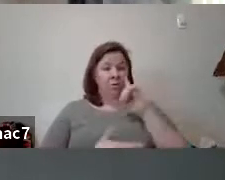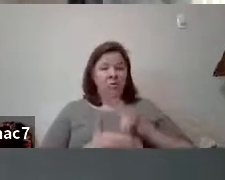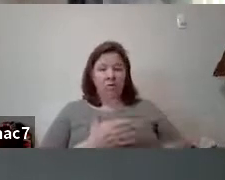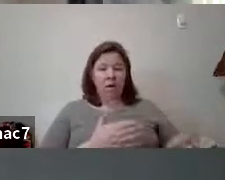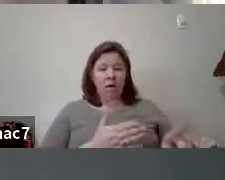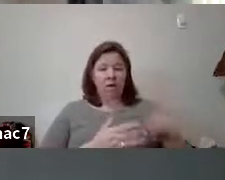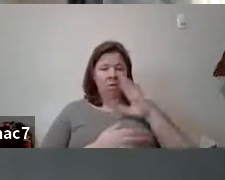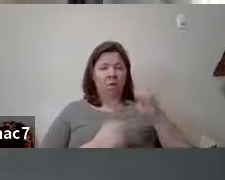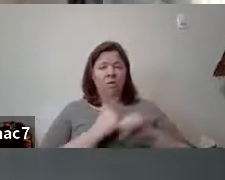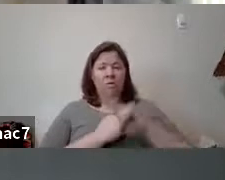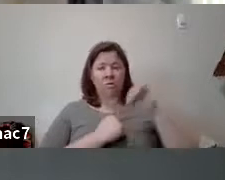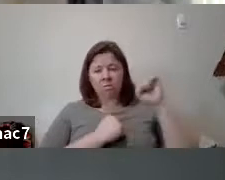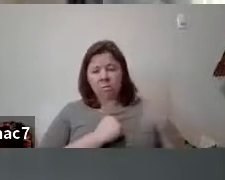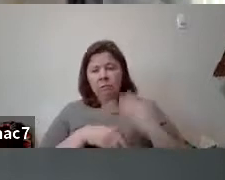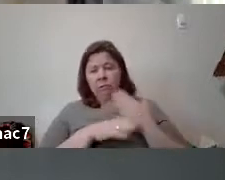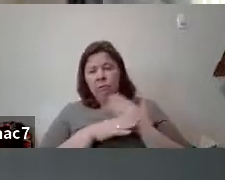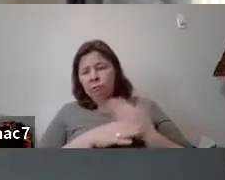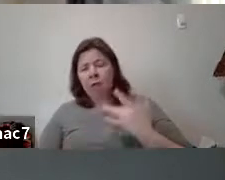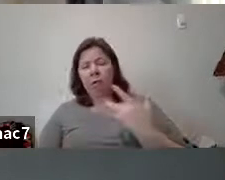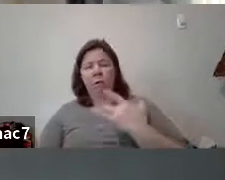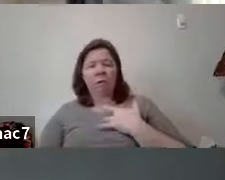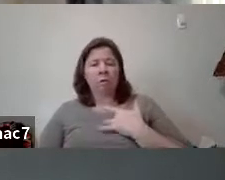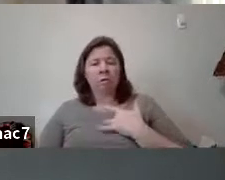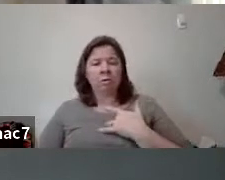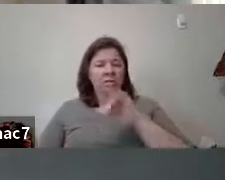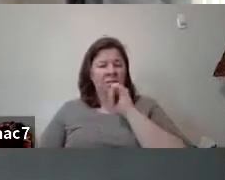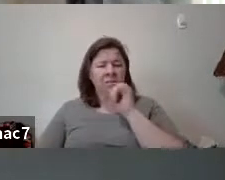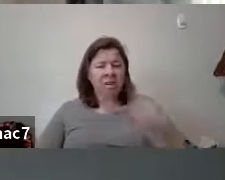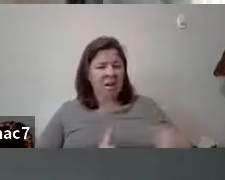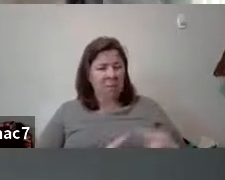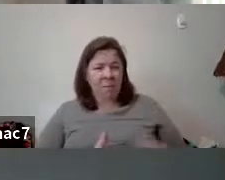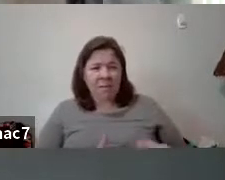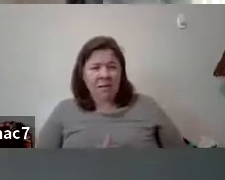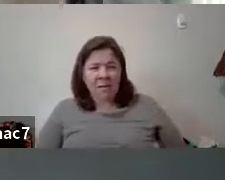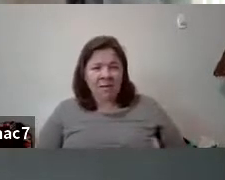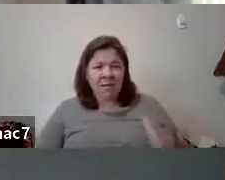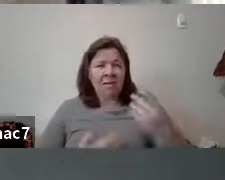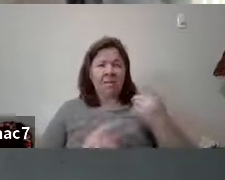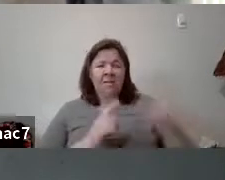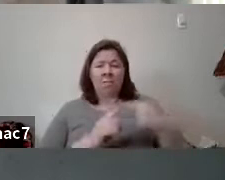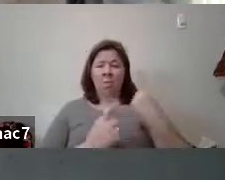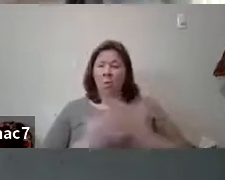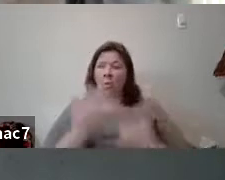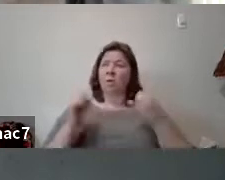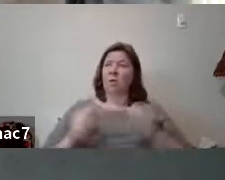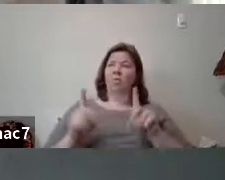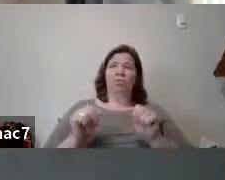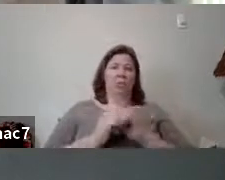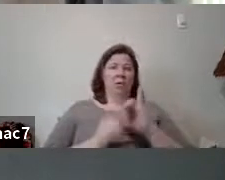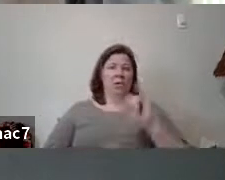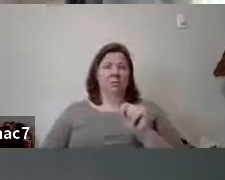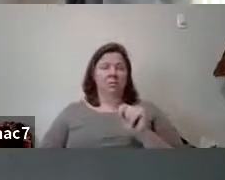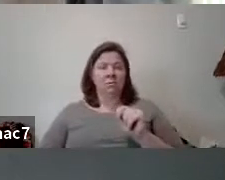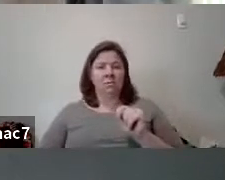on and people share their hearts. And, you know, it's not even about the money. It's about what are we going to do with it? You know, that is